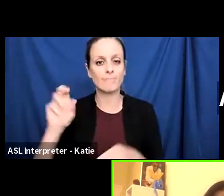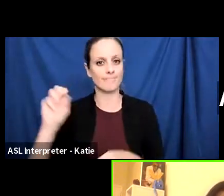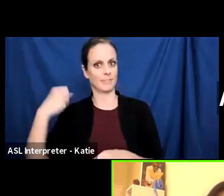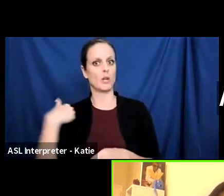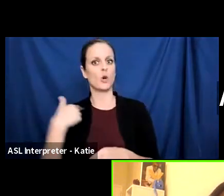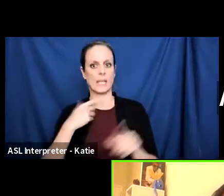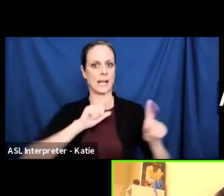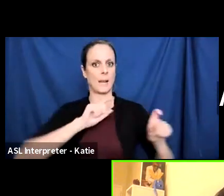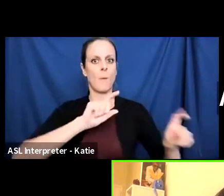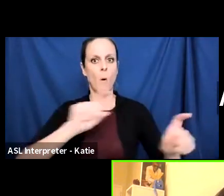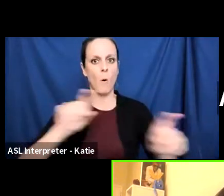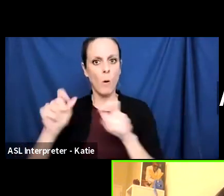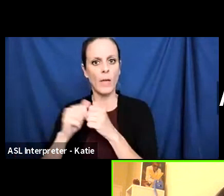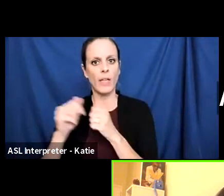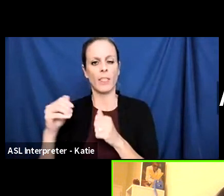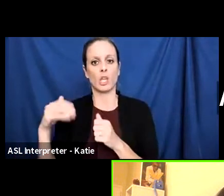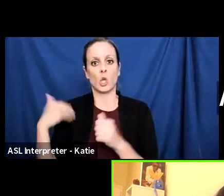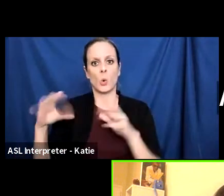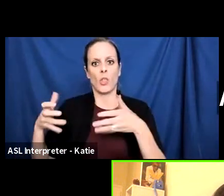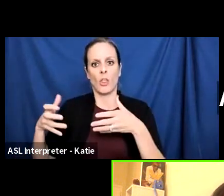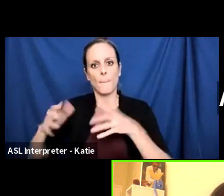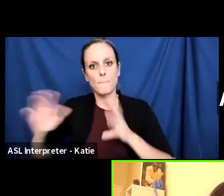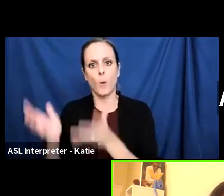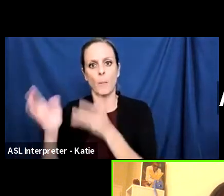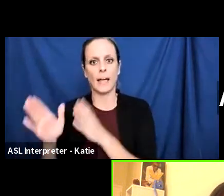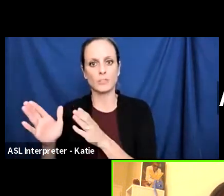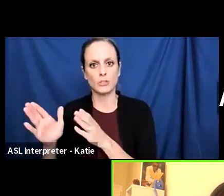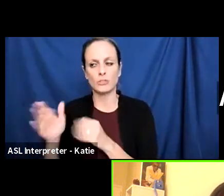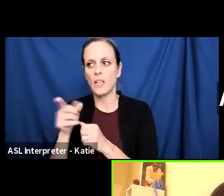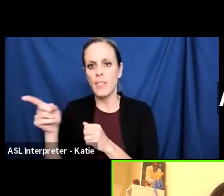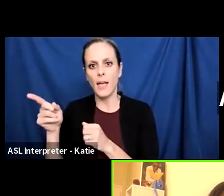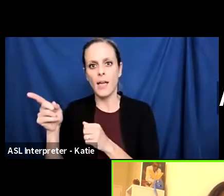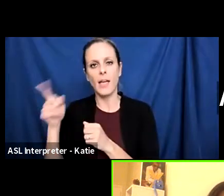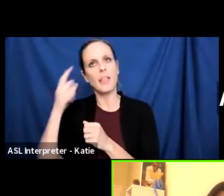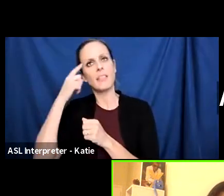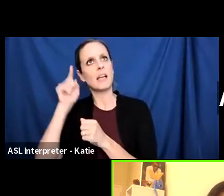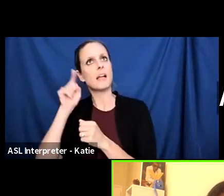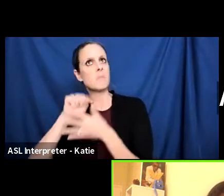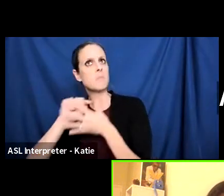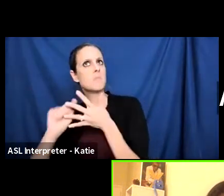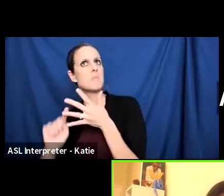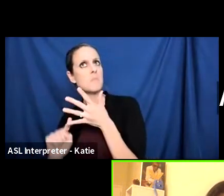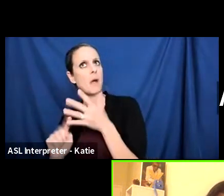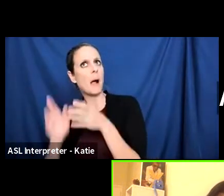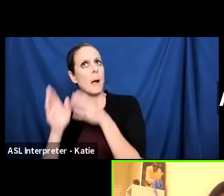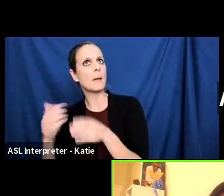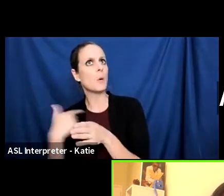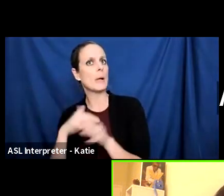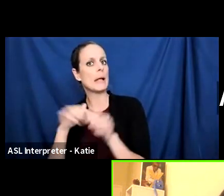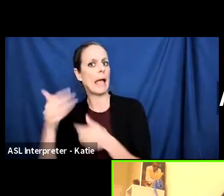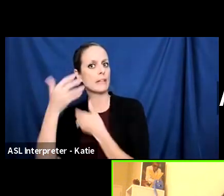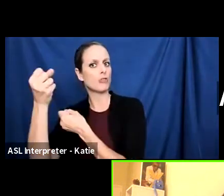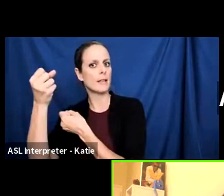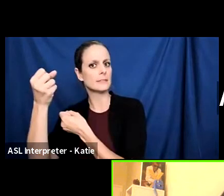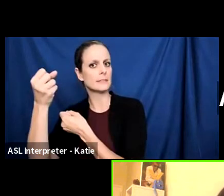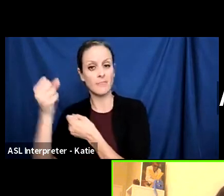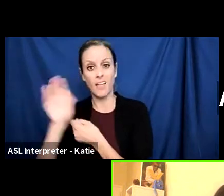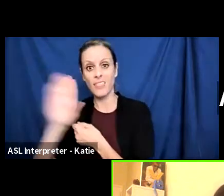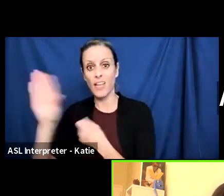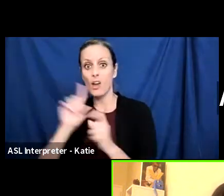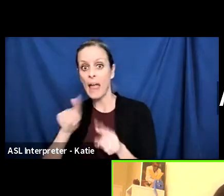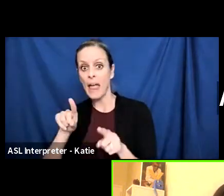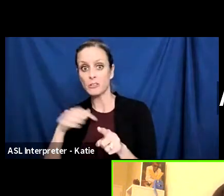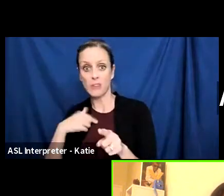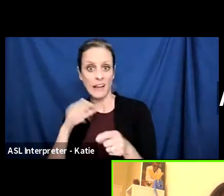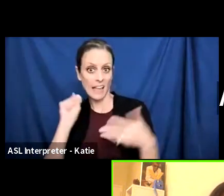youth mobilizers about who they thought were good trusted messengers. And I can just share some of the answers that they gave.